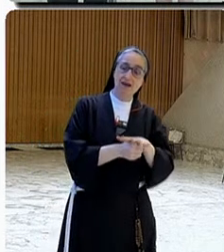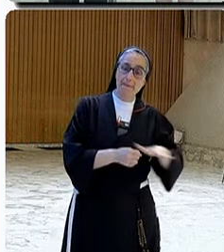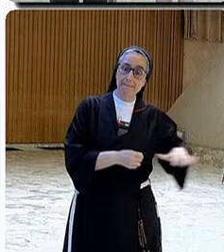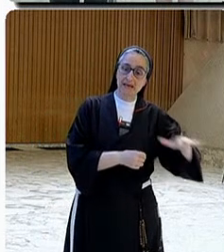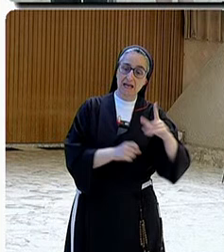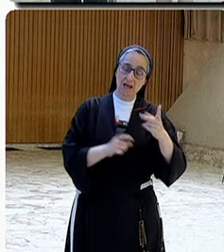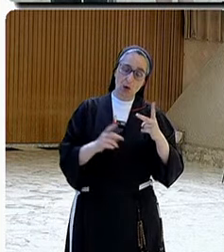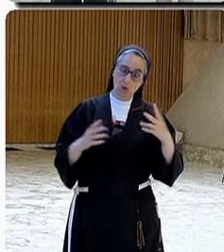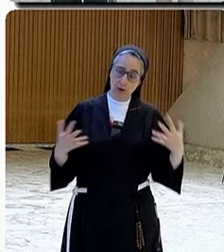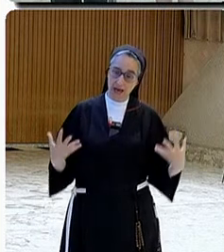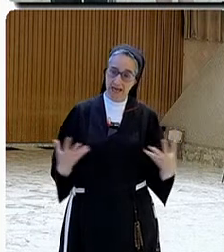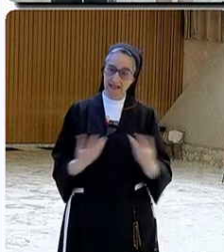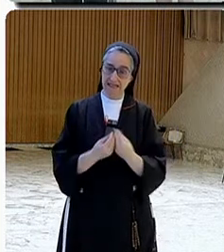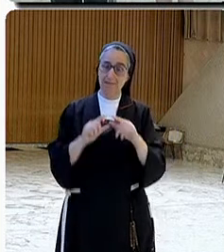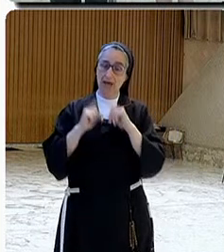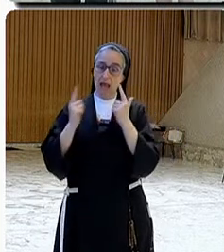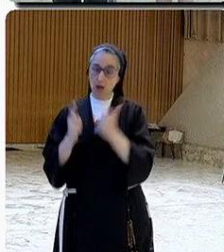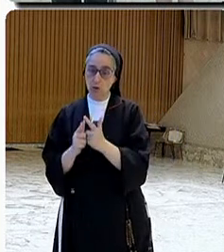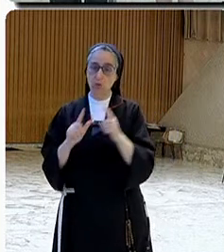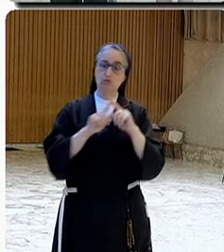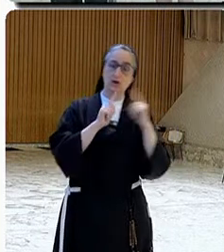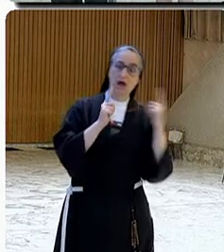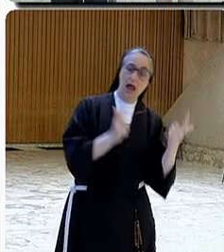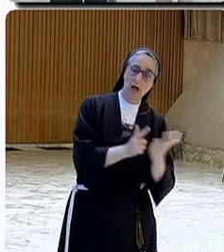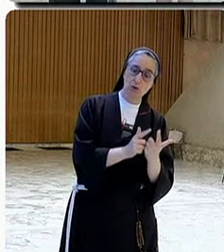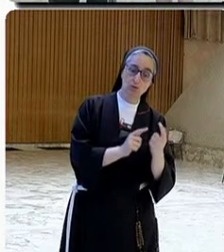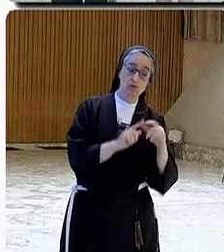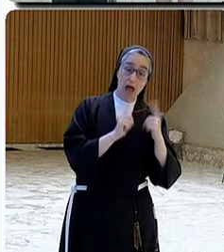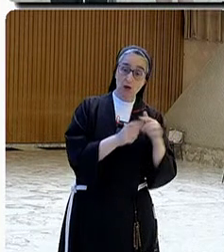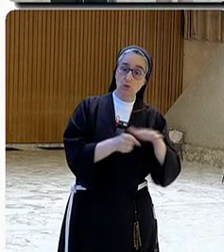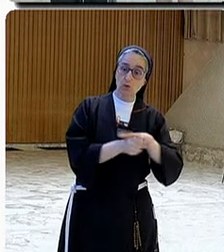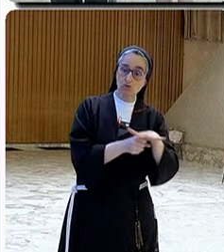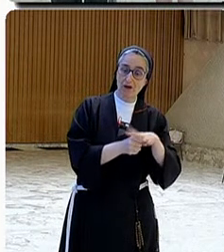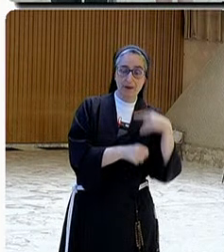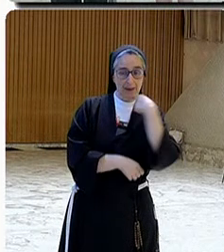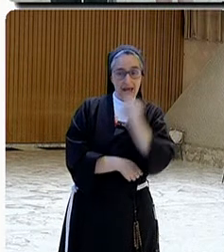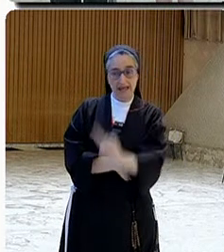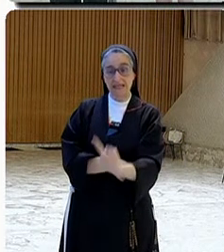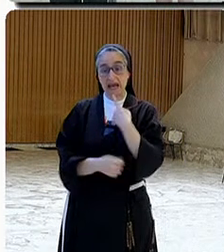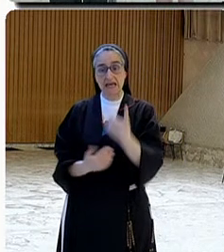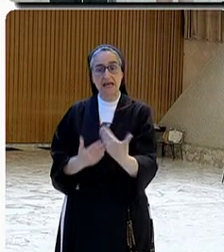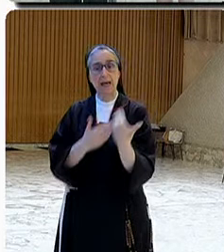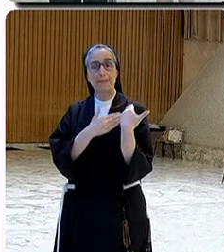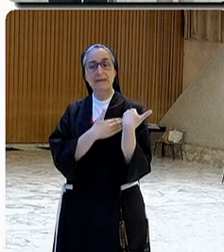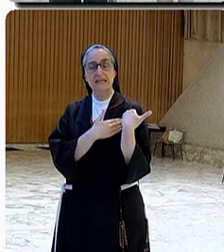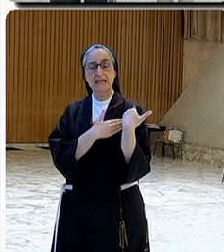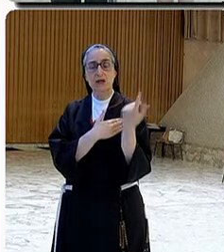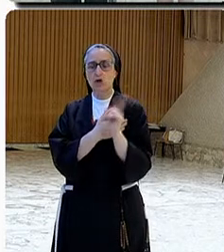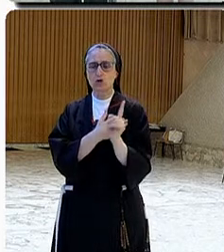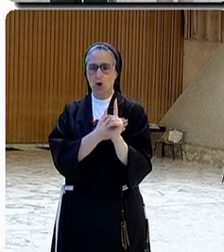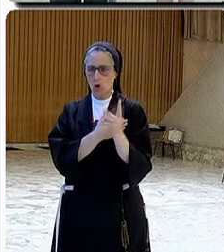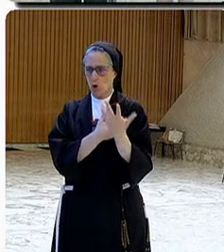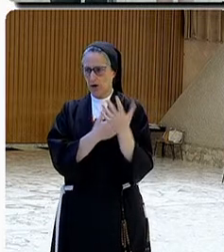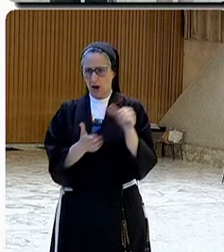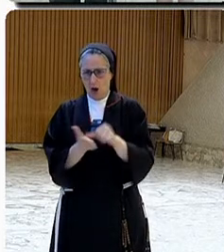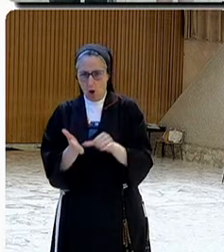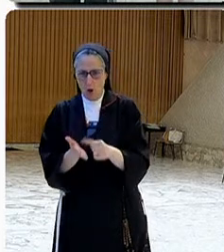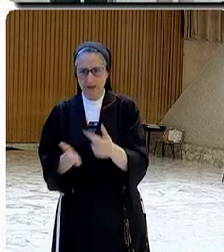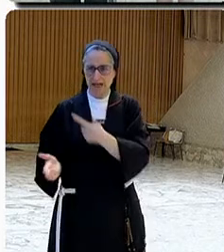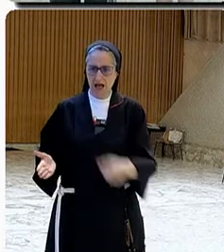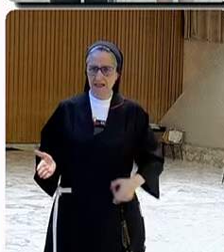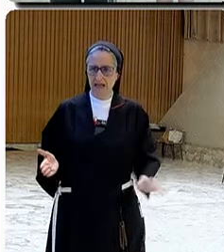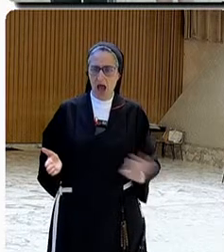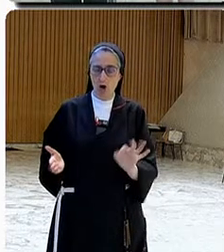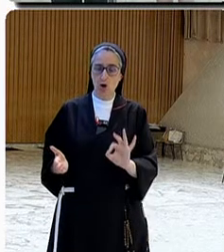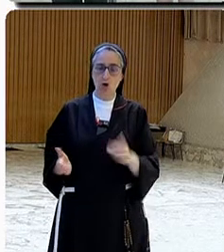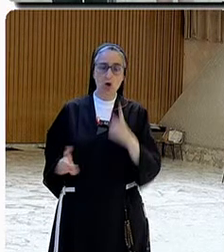Life model proposes that every ministry not ordered to the proper functioning of the hierarchical church should be placed under a diocesan or